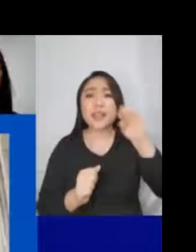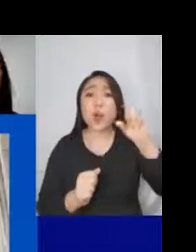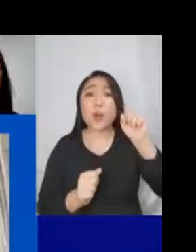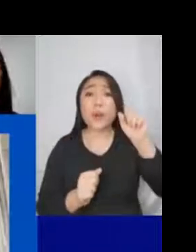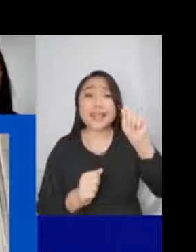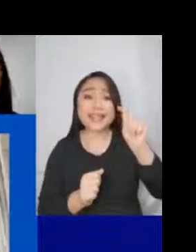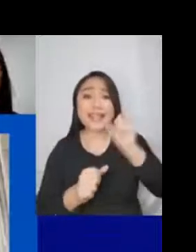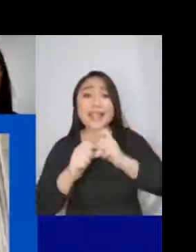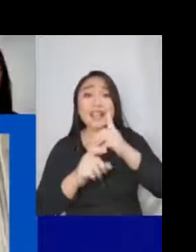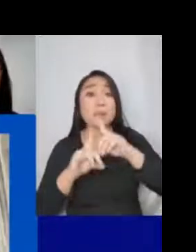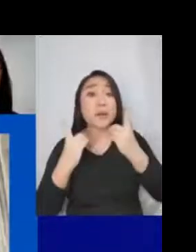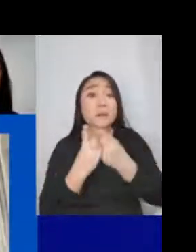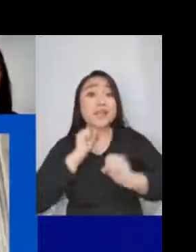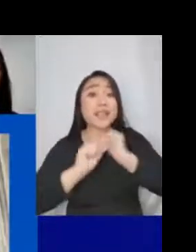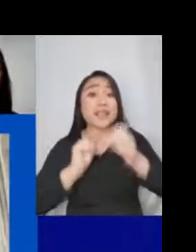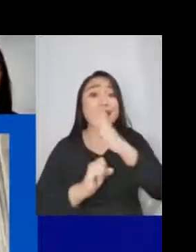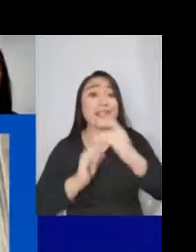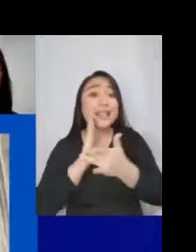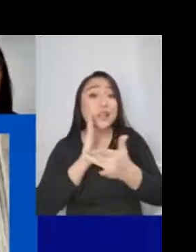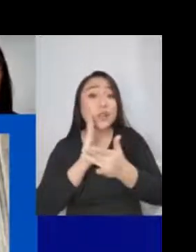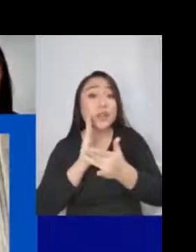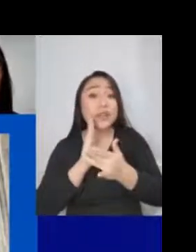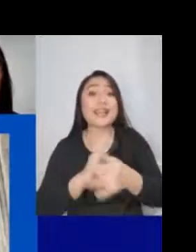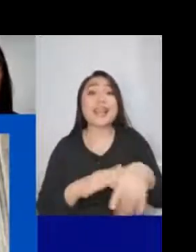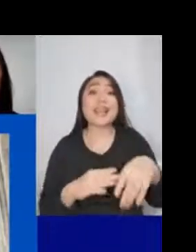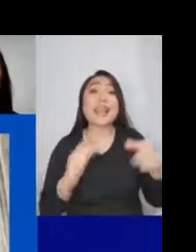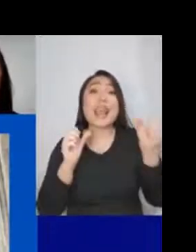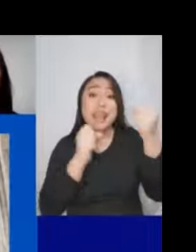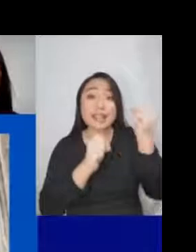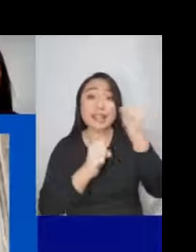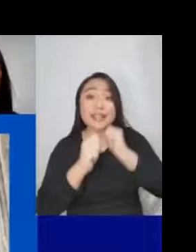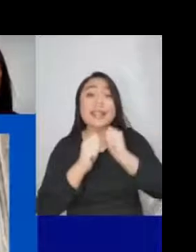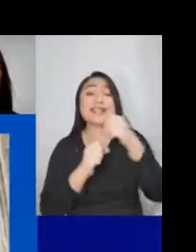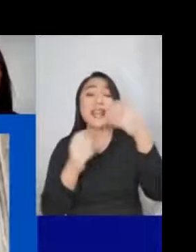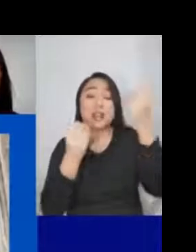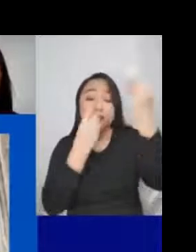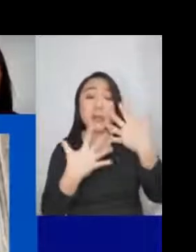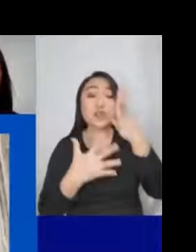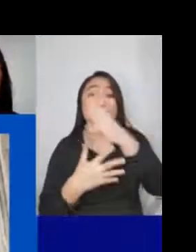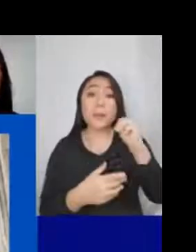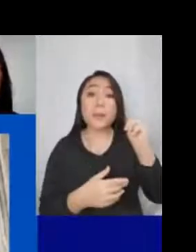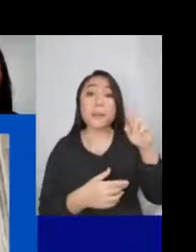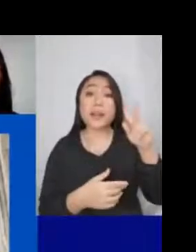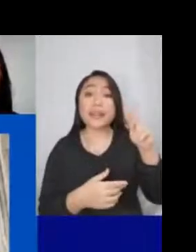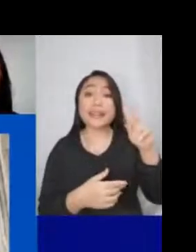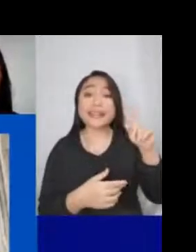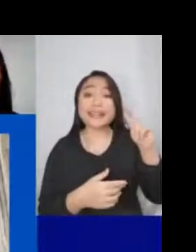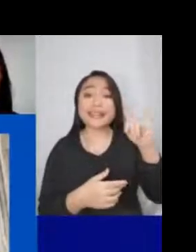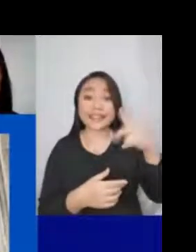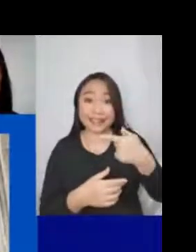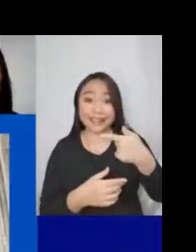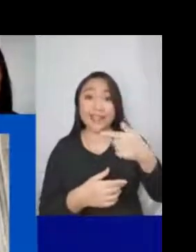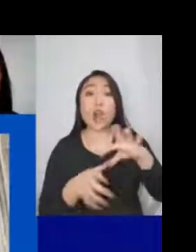So we are an attached agency of the Department of Science and Technology, and we are the information and marketing arm